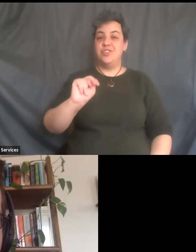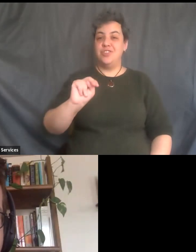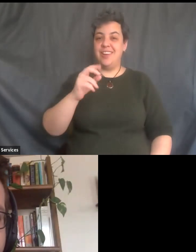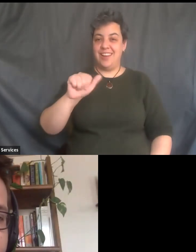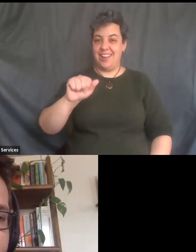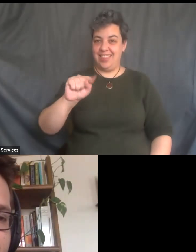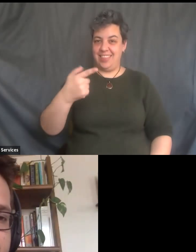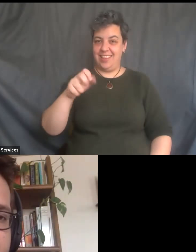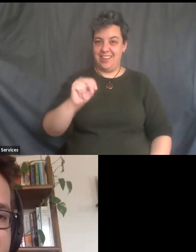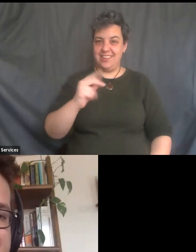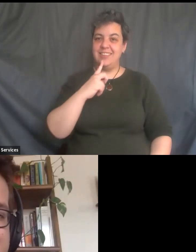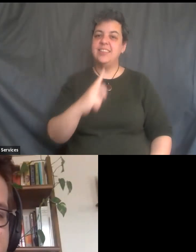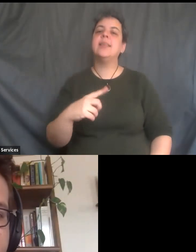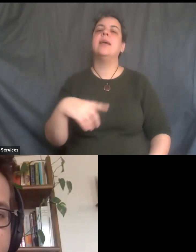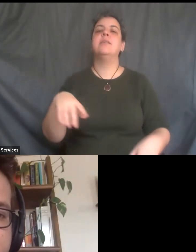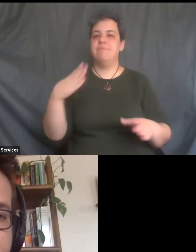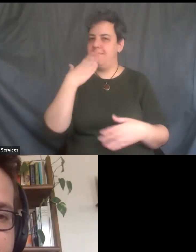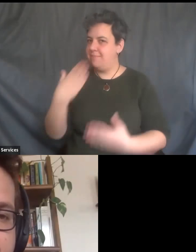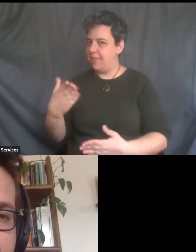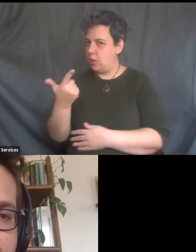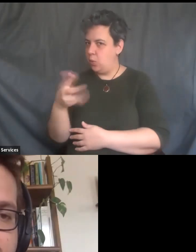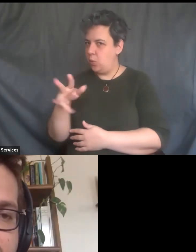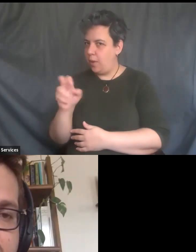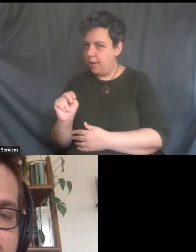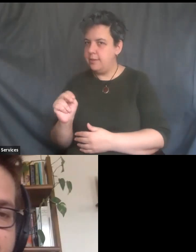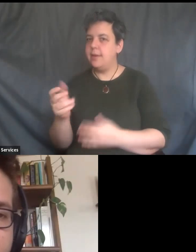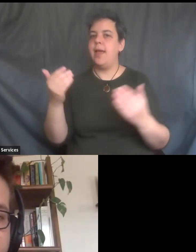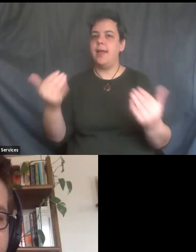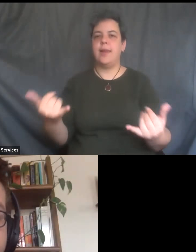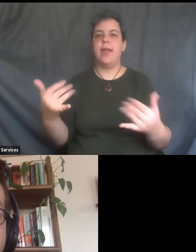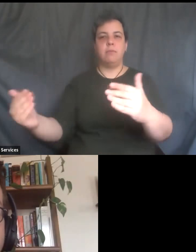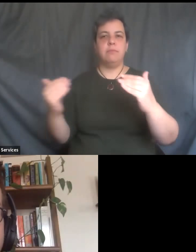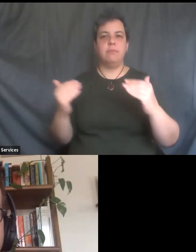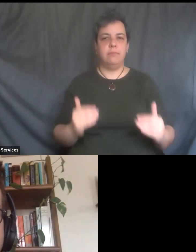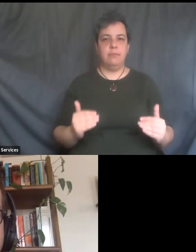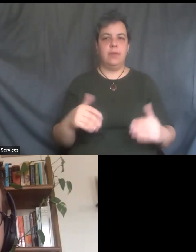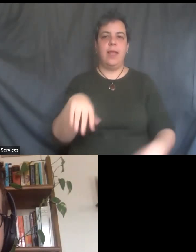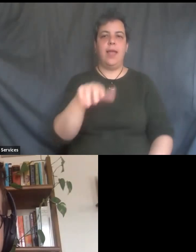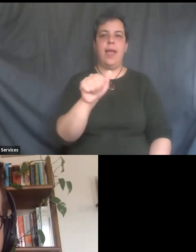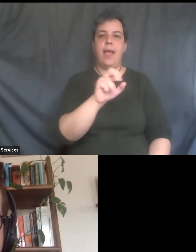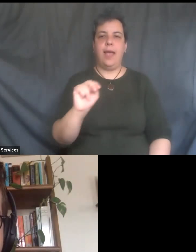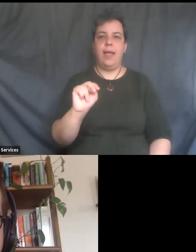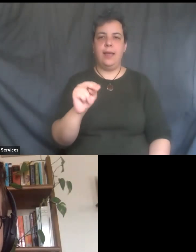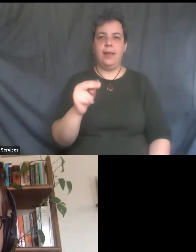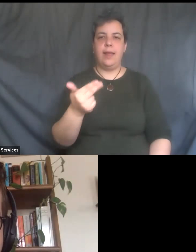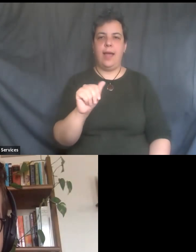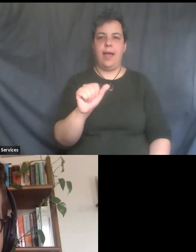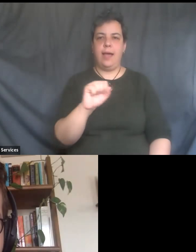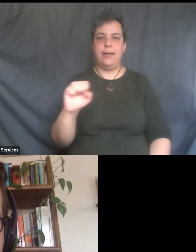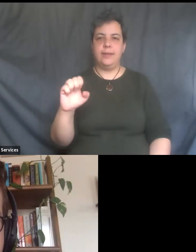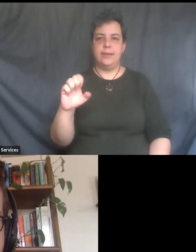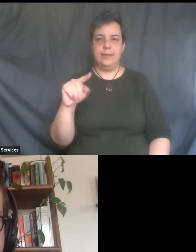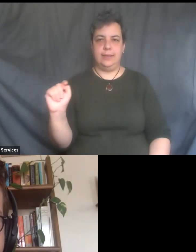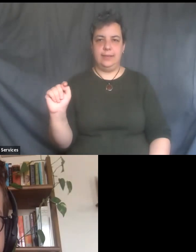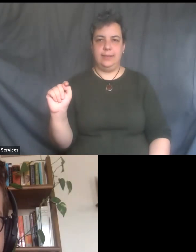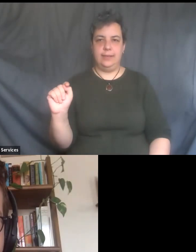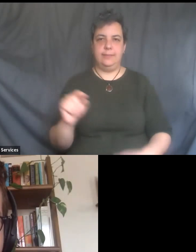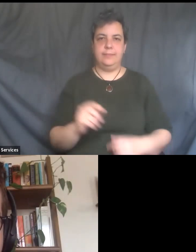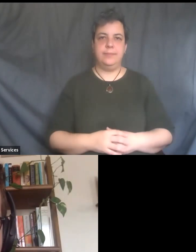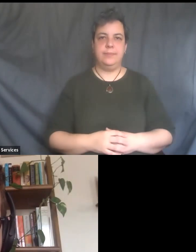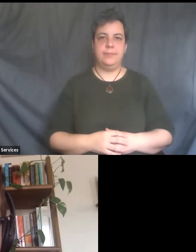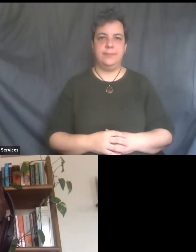attendee, and we are going to move on to Ann Hassett. Ann, you are able to unmute yourself and ask your question now. Thank you